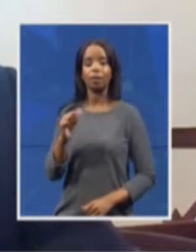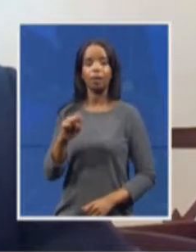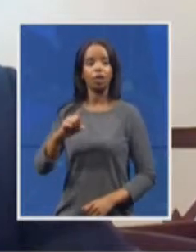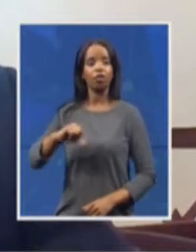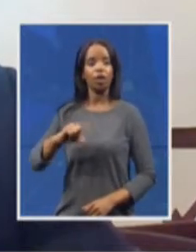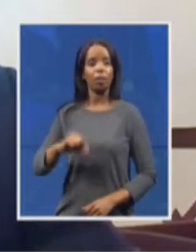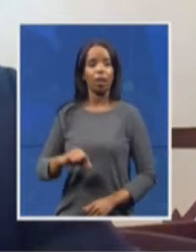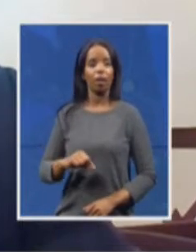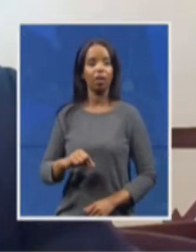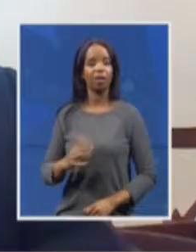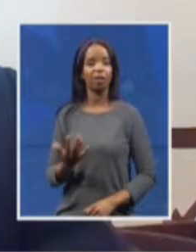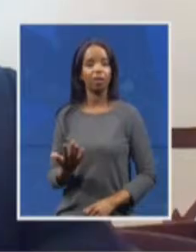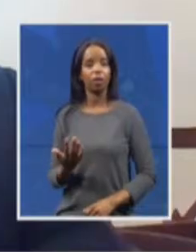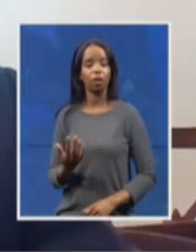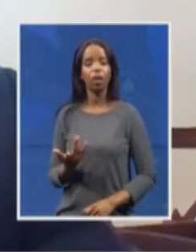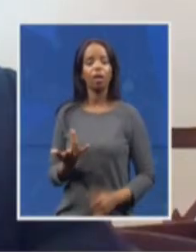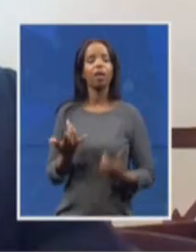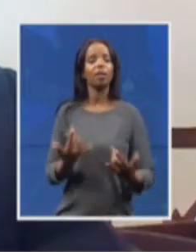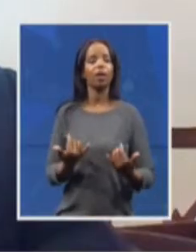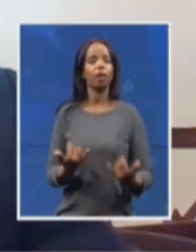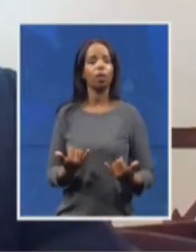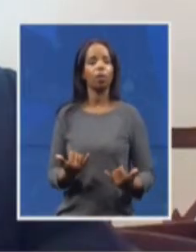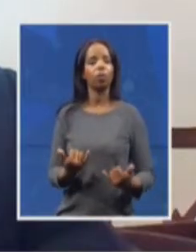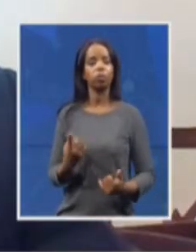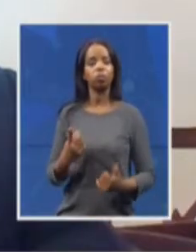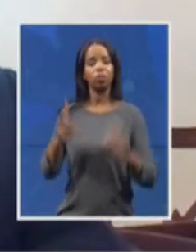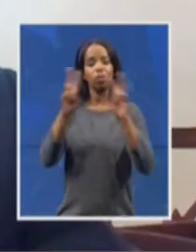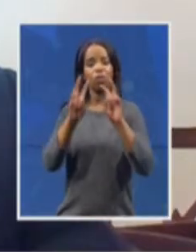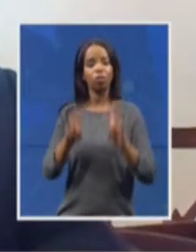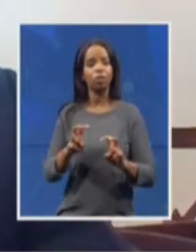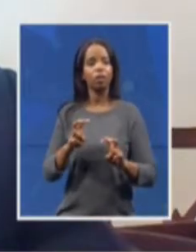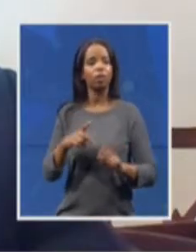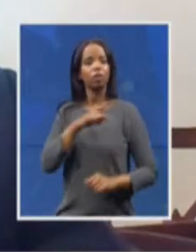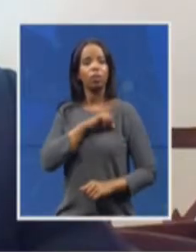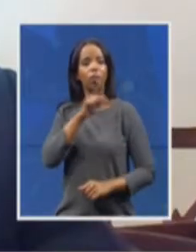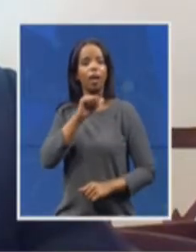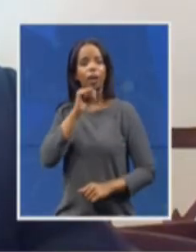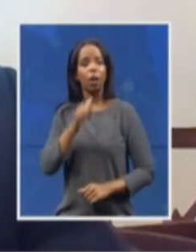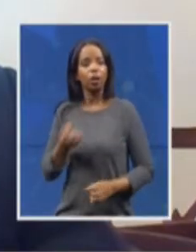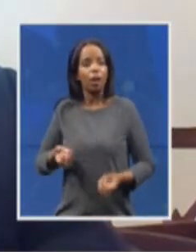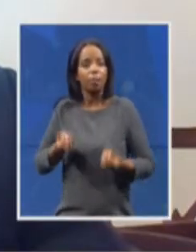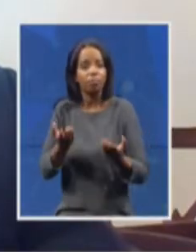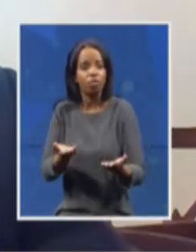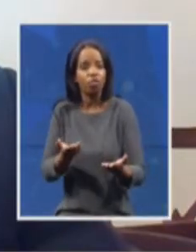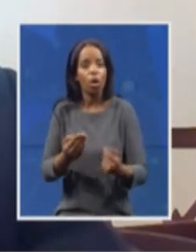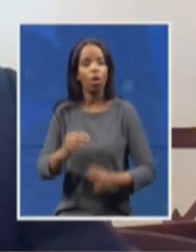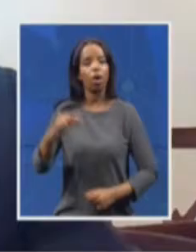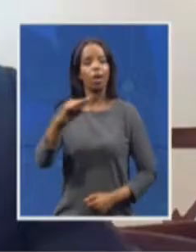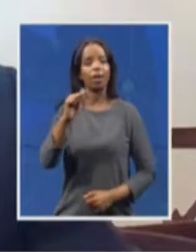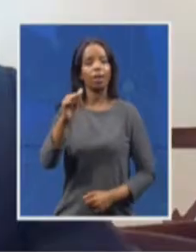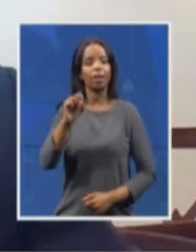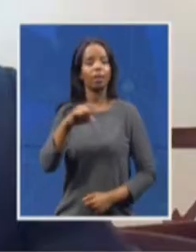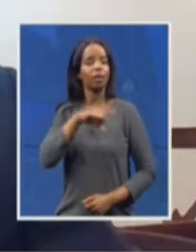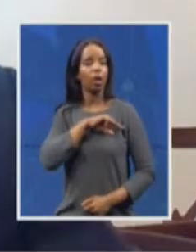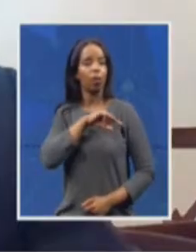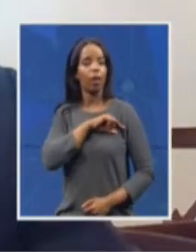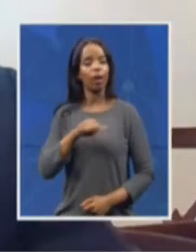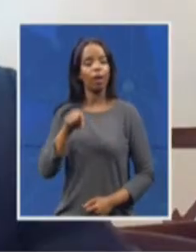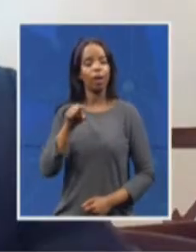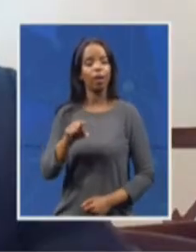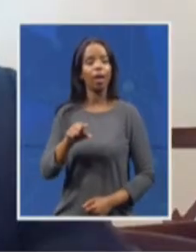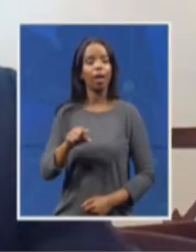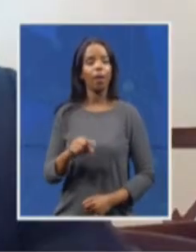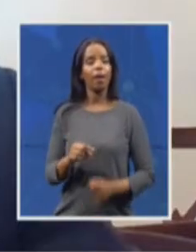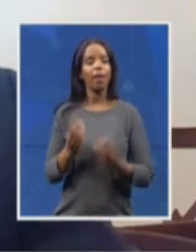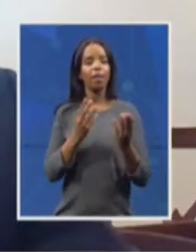Eskom facing to procure gas, noting that small to mid-scale volumes can be delivered as